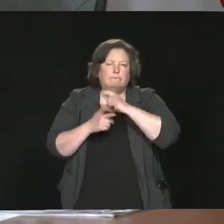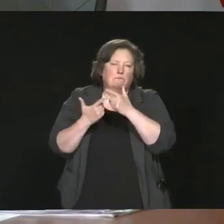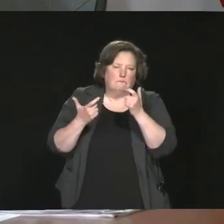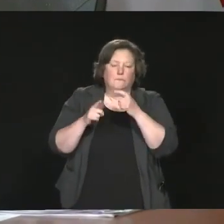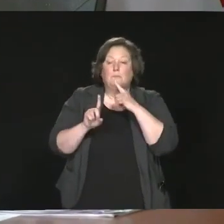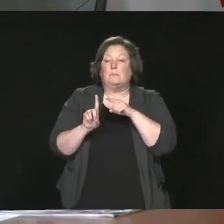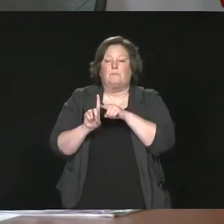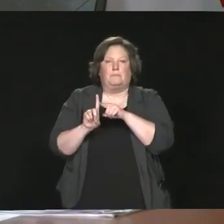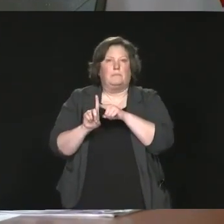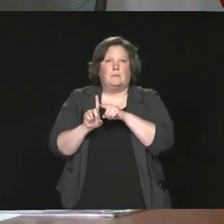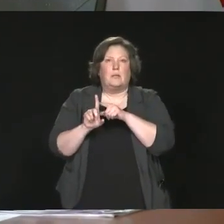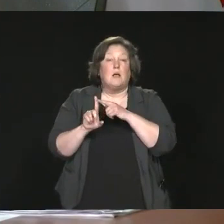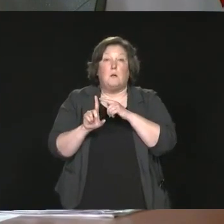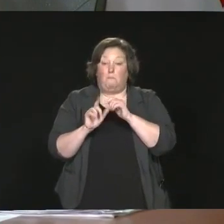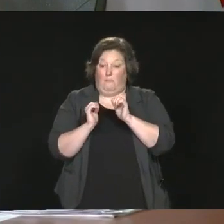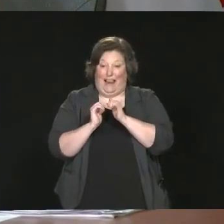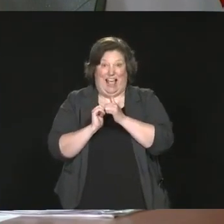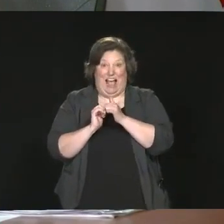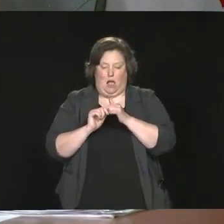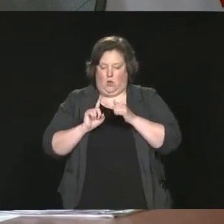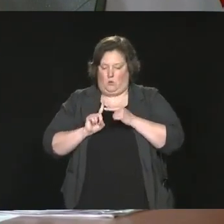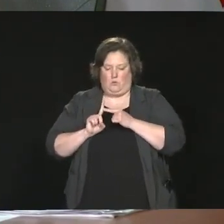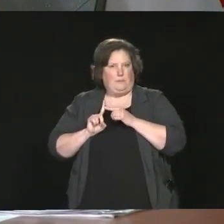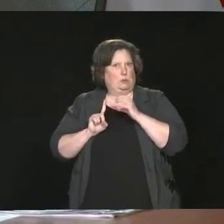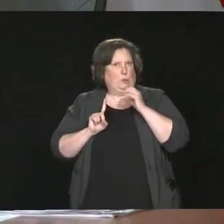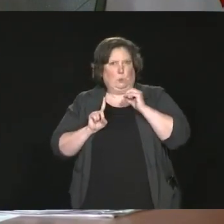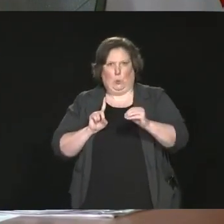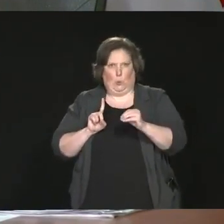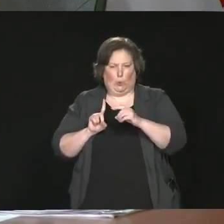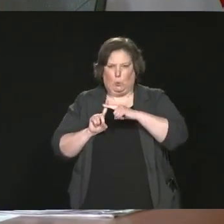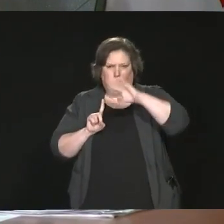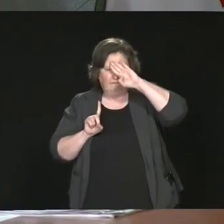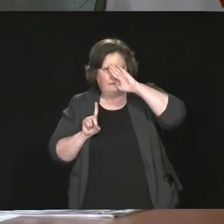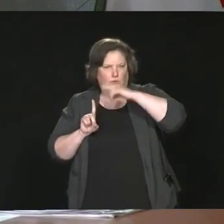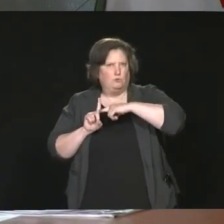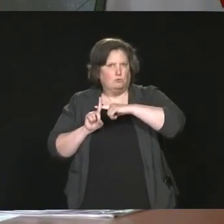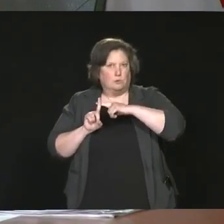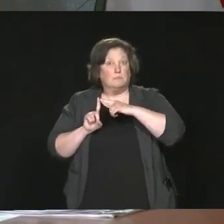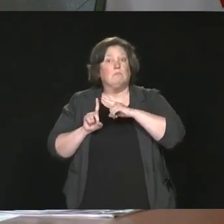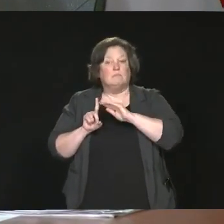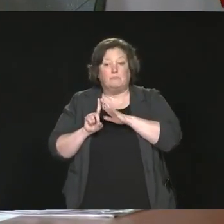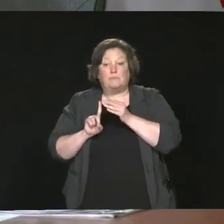from asymptomatic cases are not very easy to do.